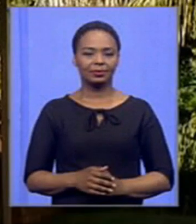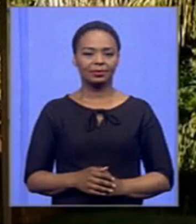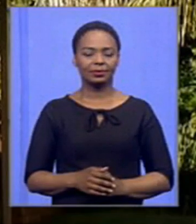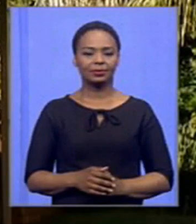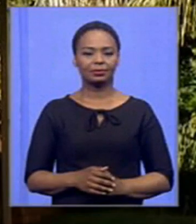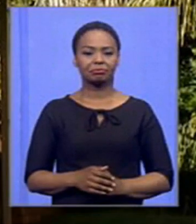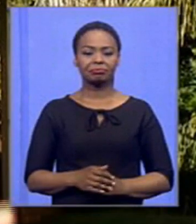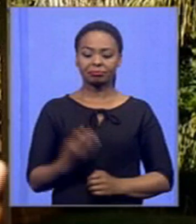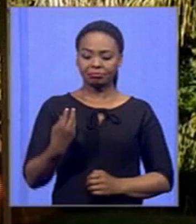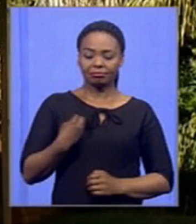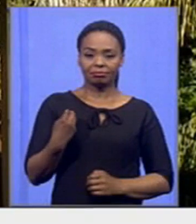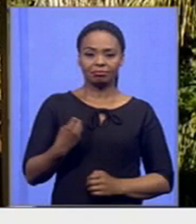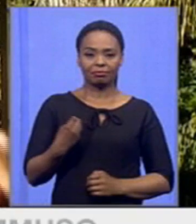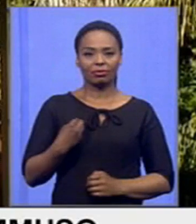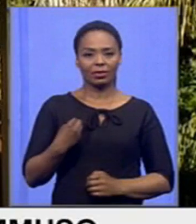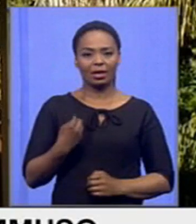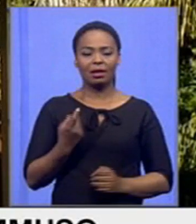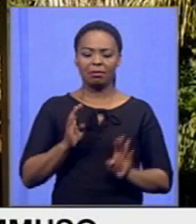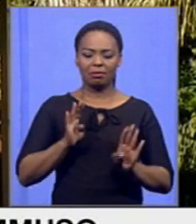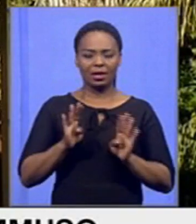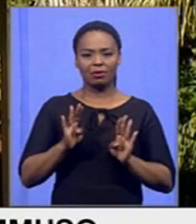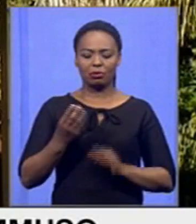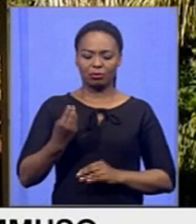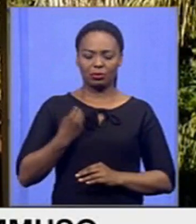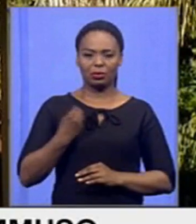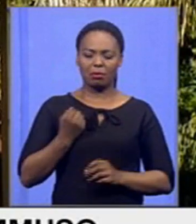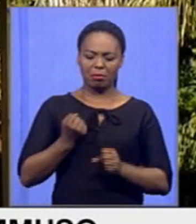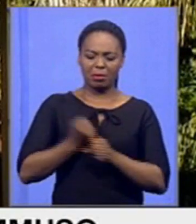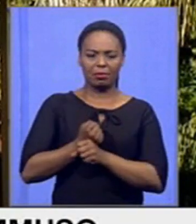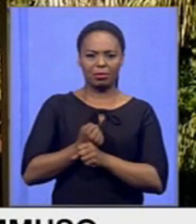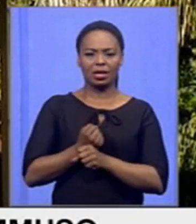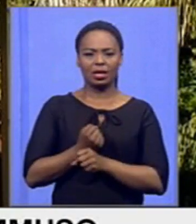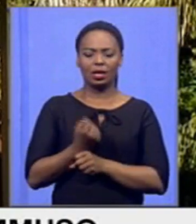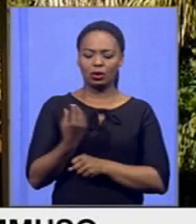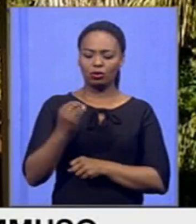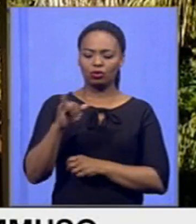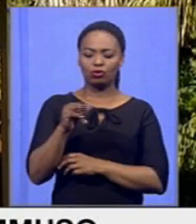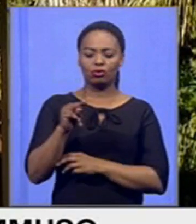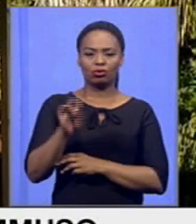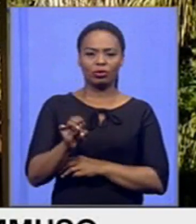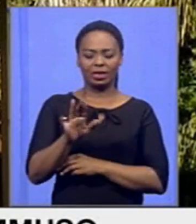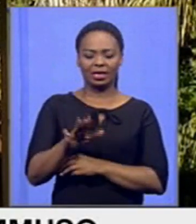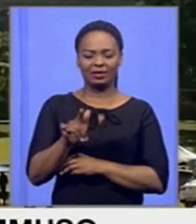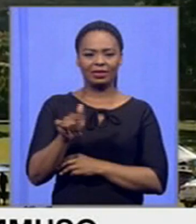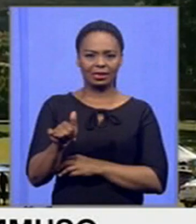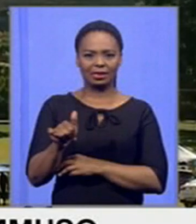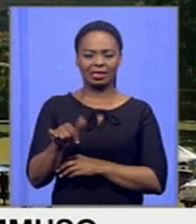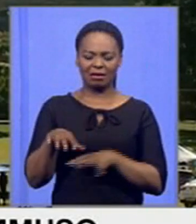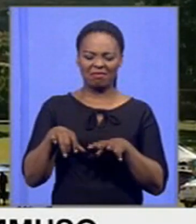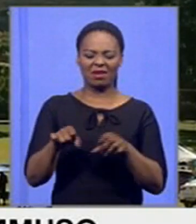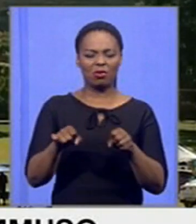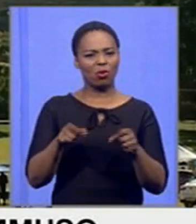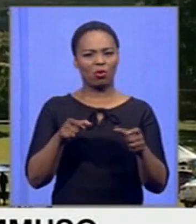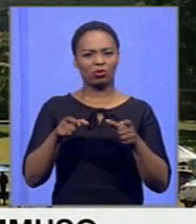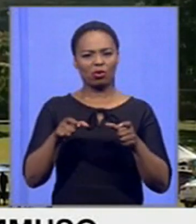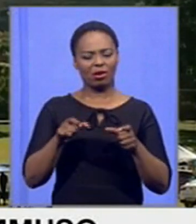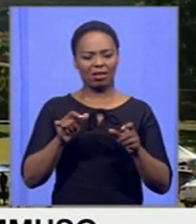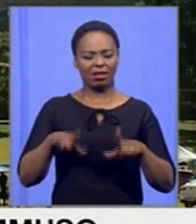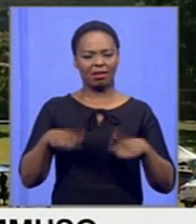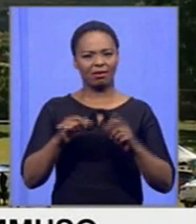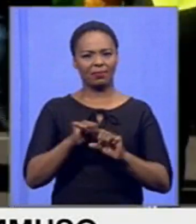people who will behave like young people of June 1976, who take control of their destiny.